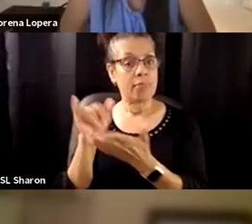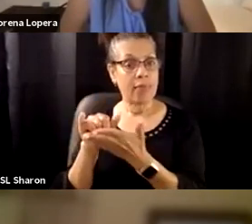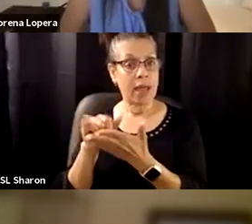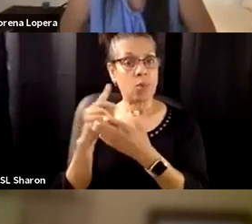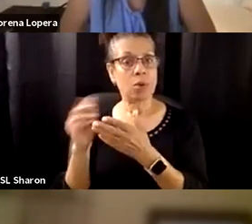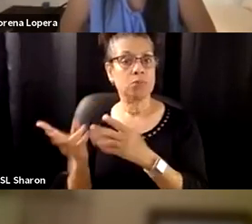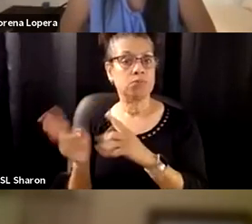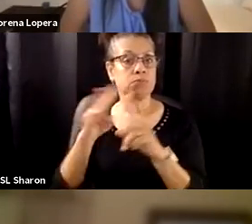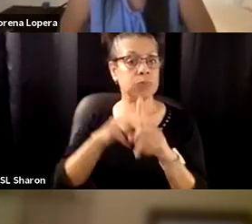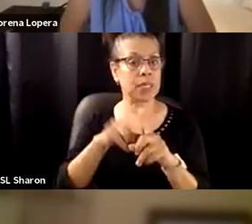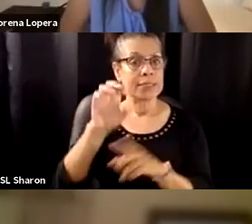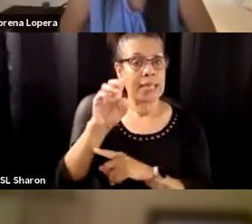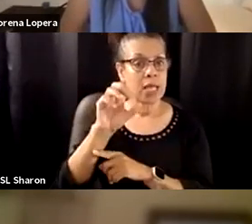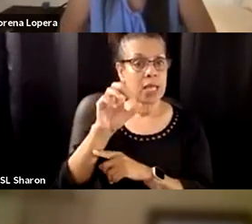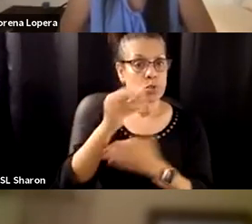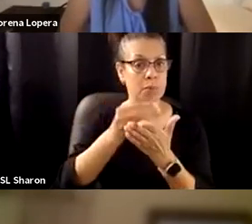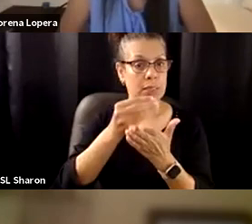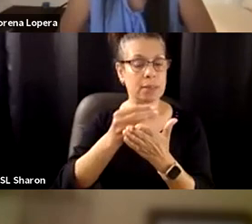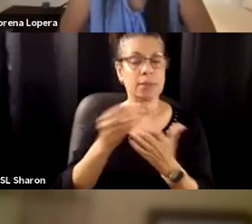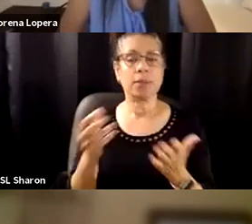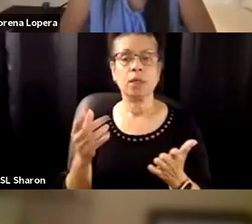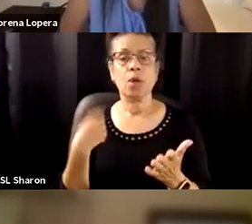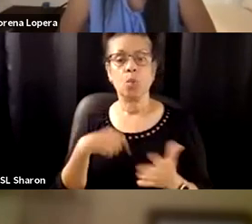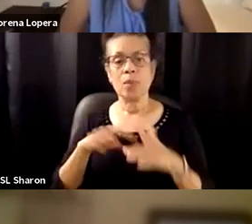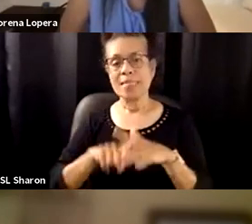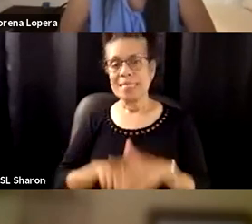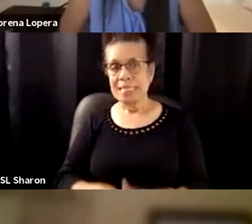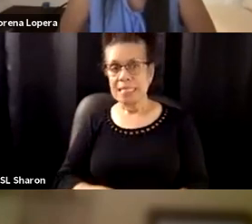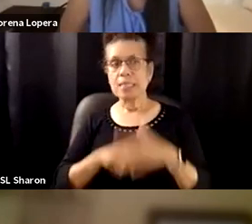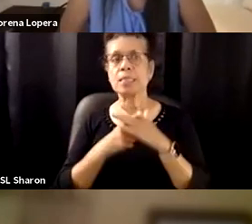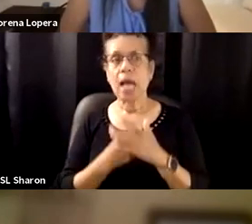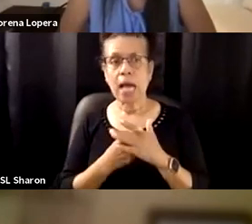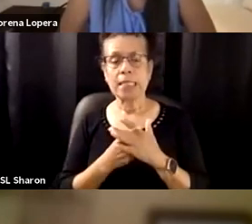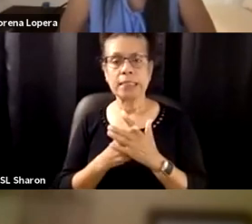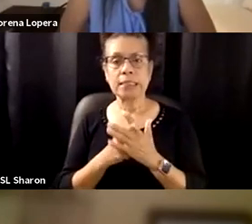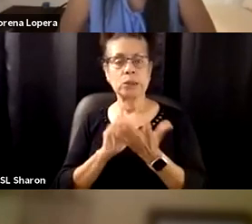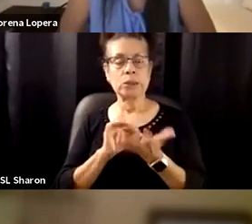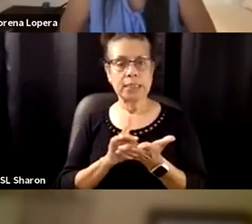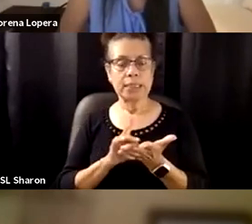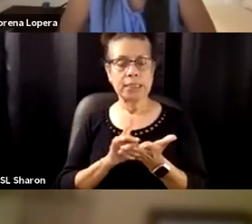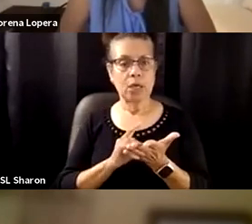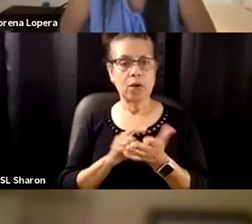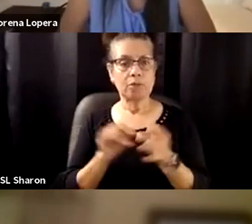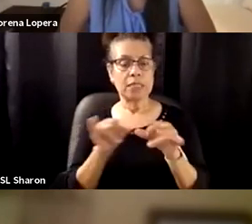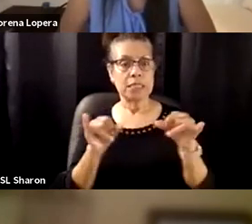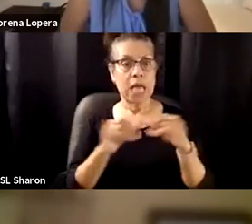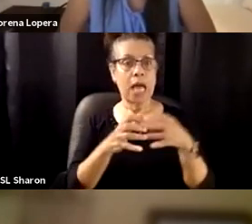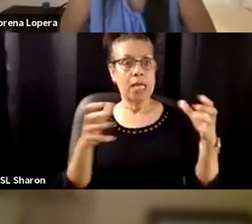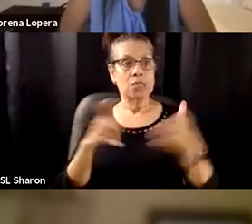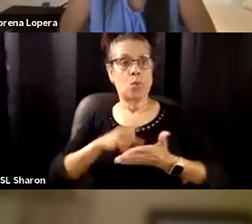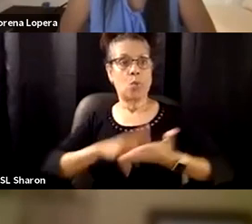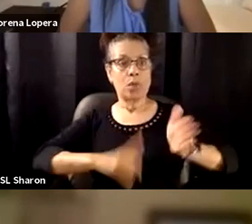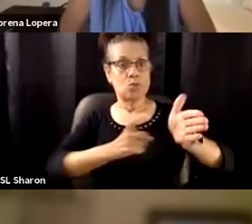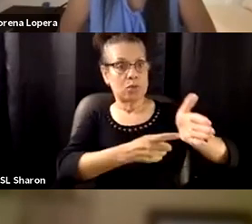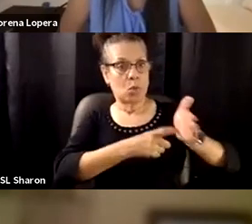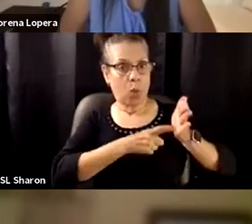sr funding at that time we were just starting to get a sense of what the size and scope of investments were were